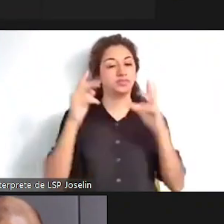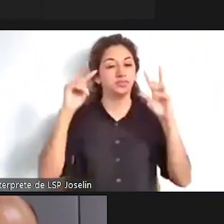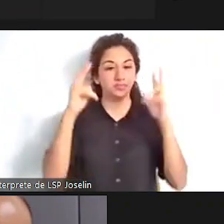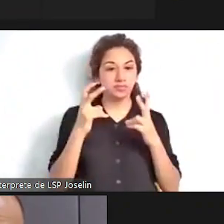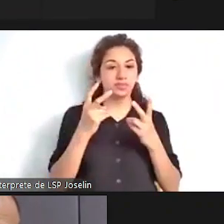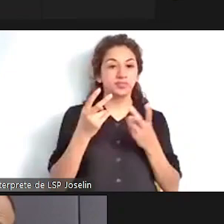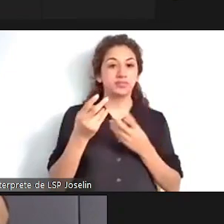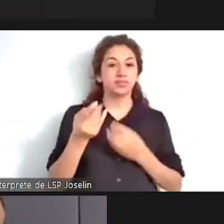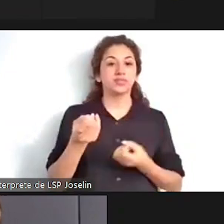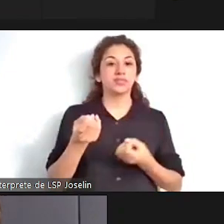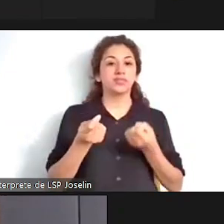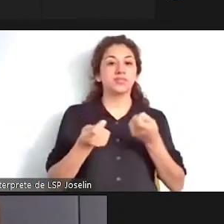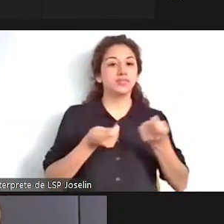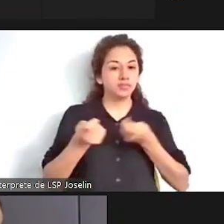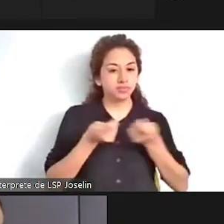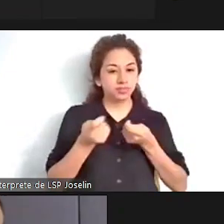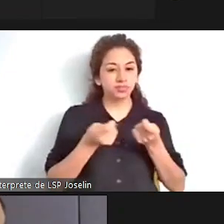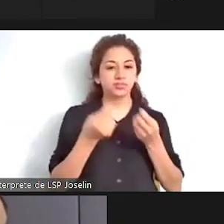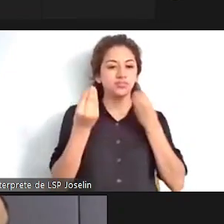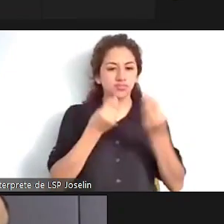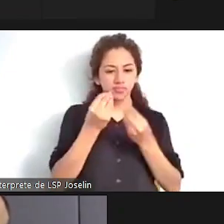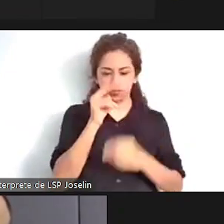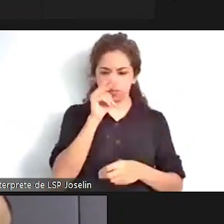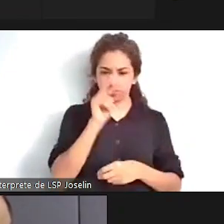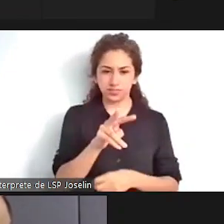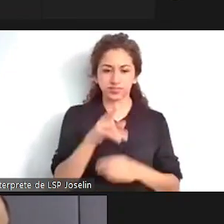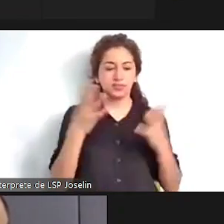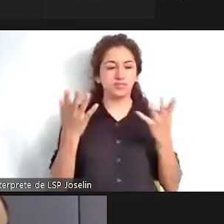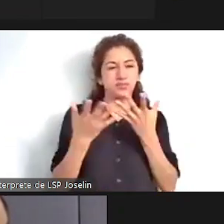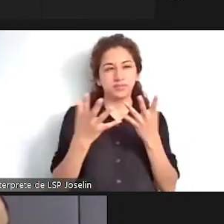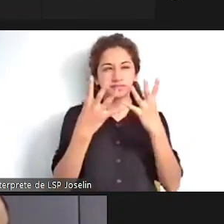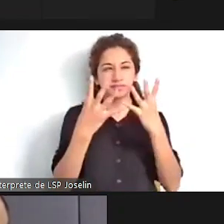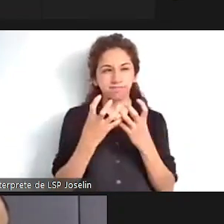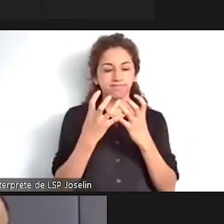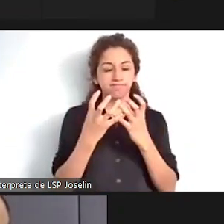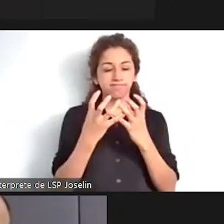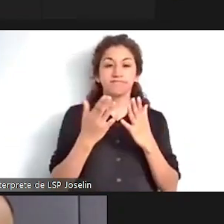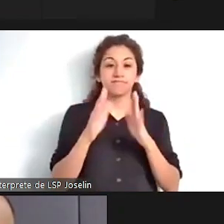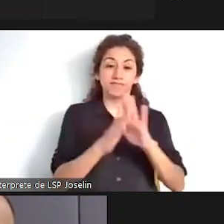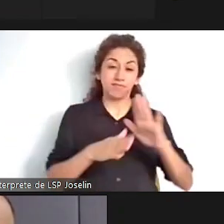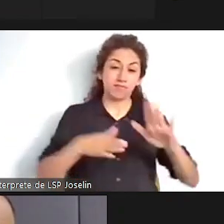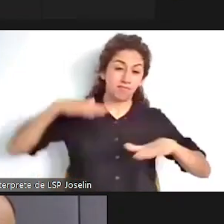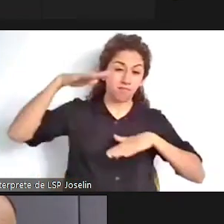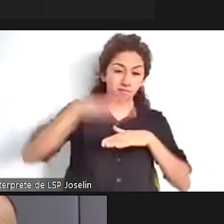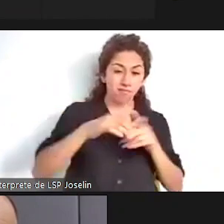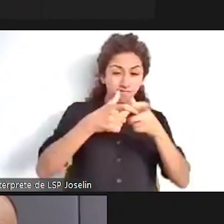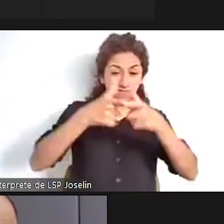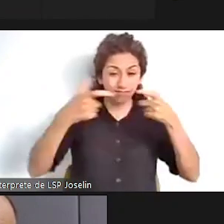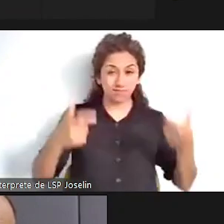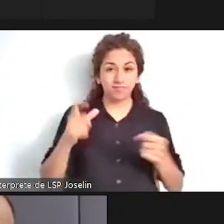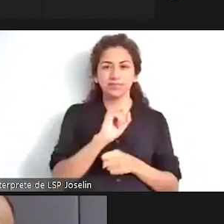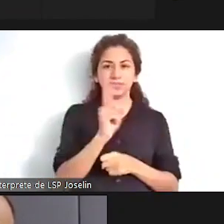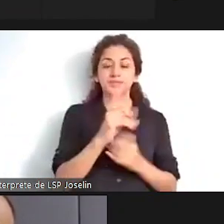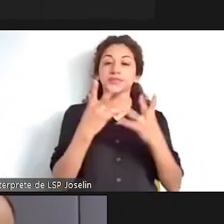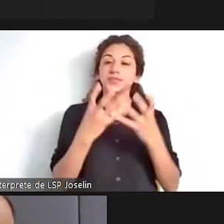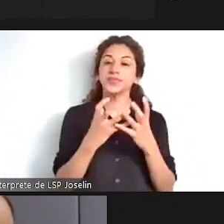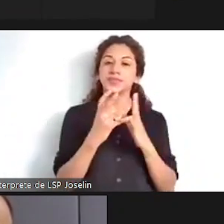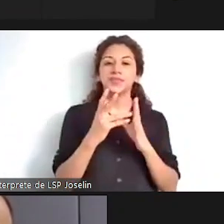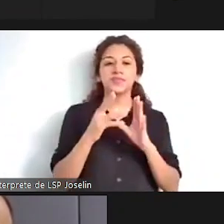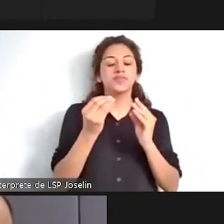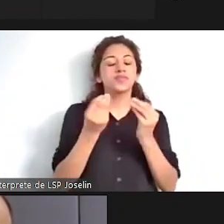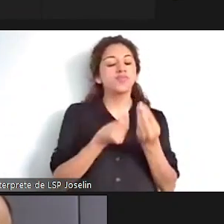and also the entry to the questionings and this insistence are trying not to go so